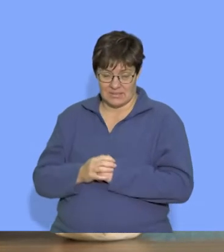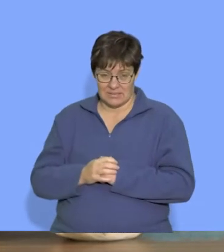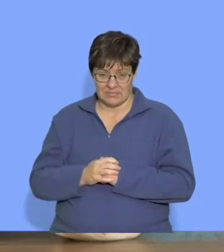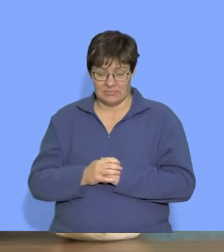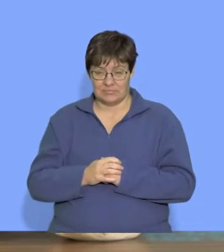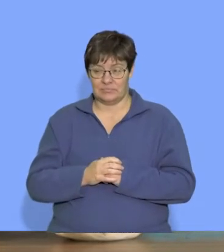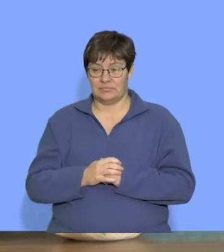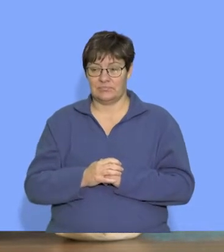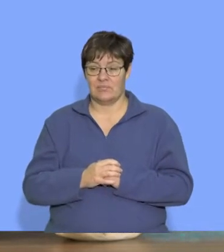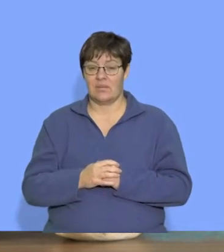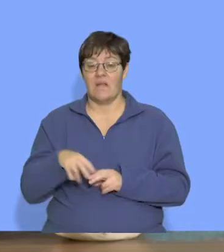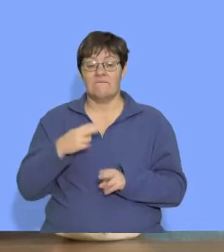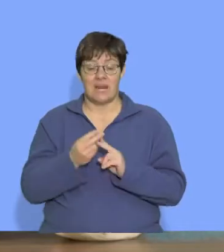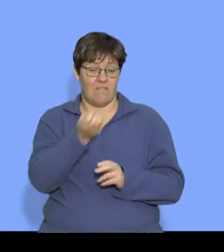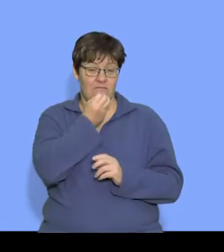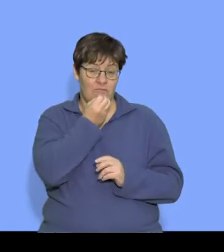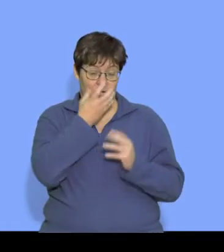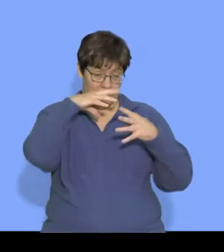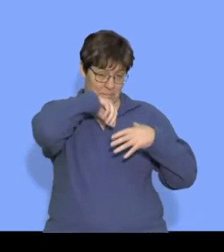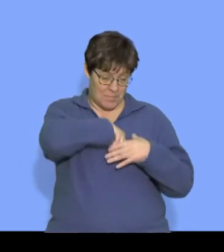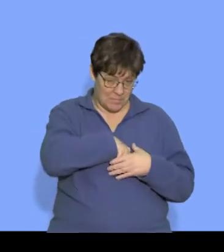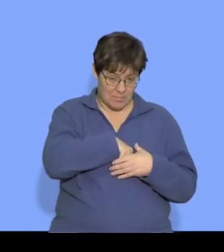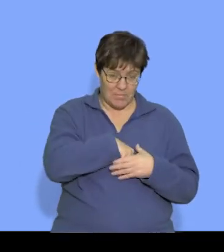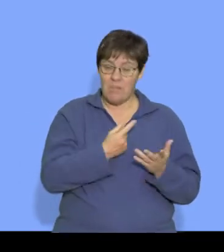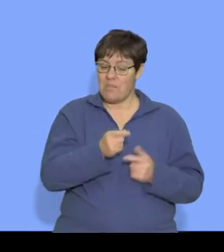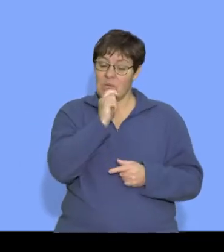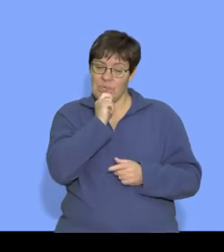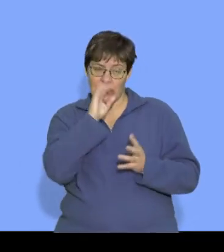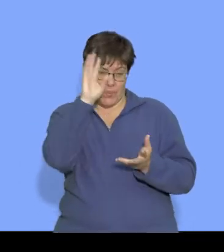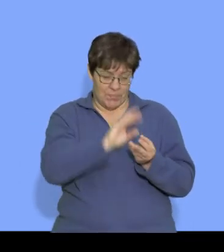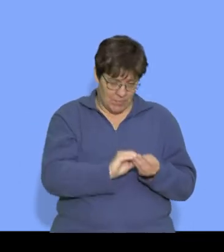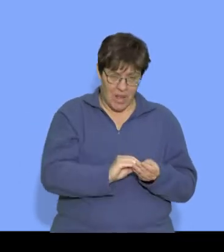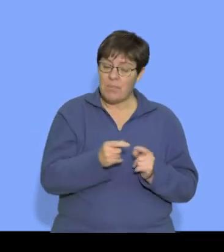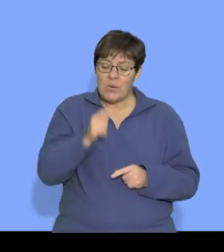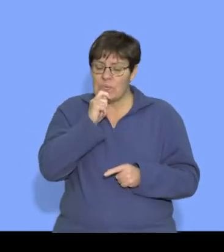in animals. And finally, with the ingestion of food,